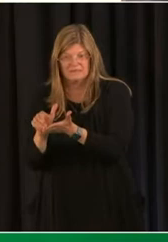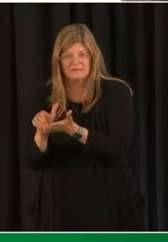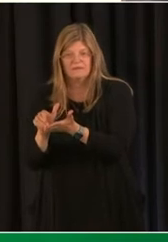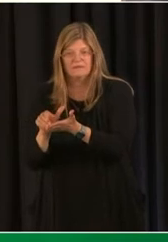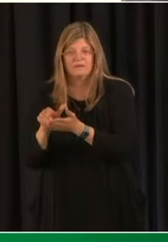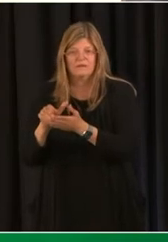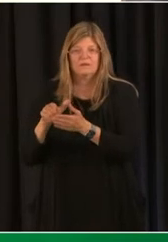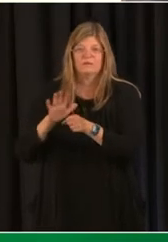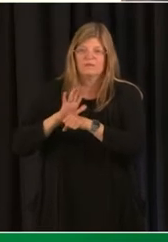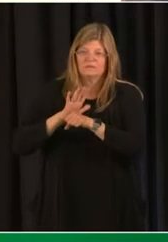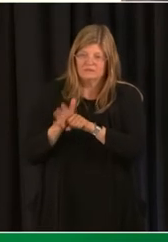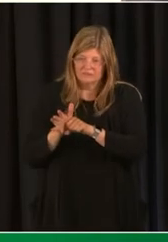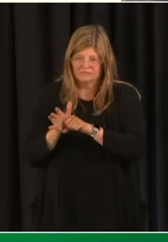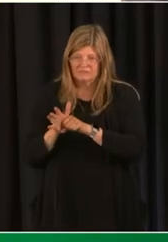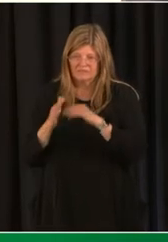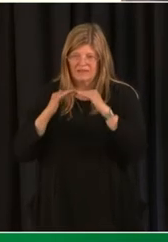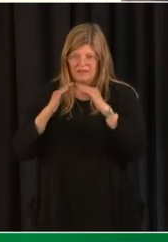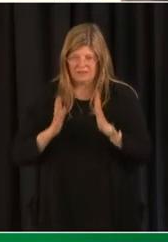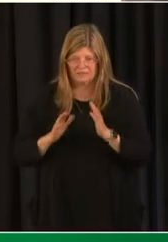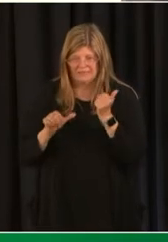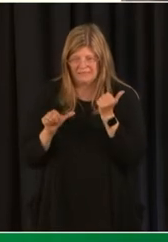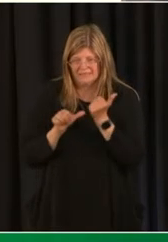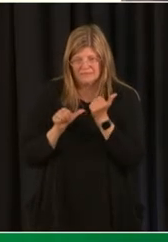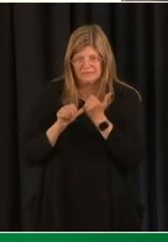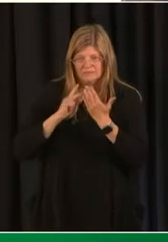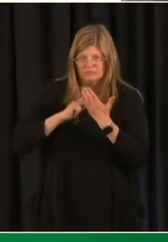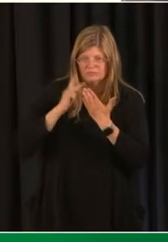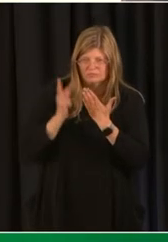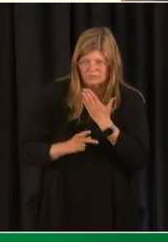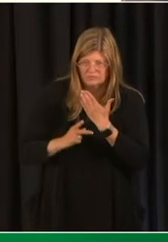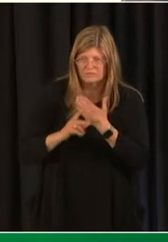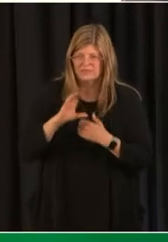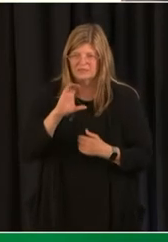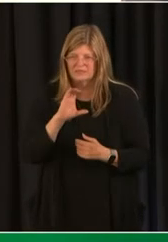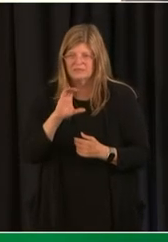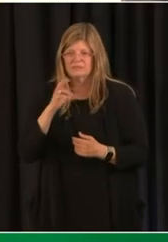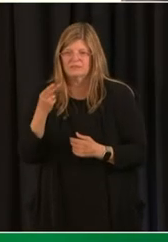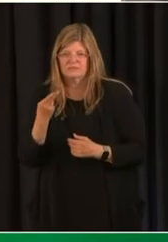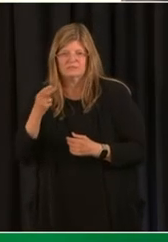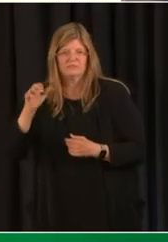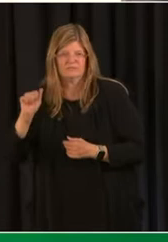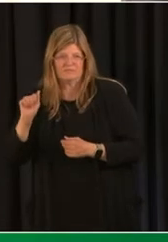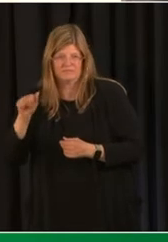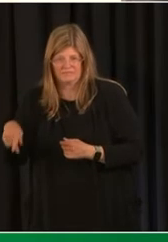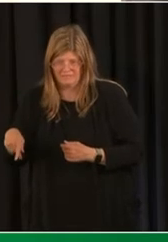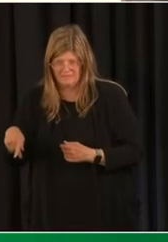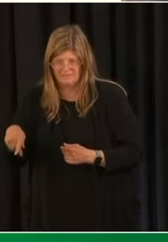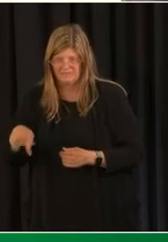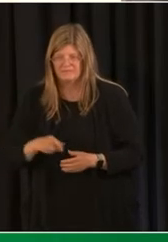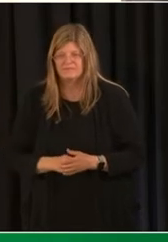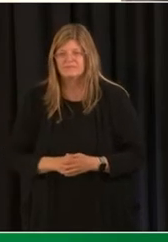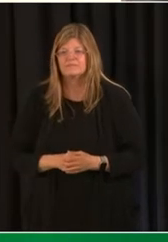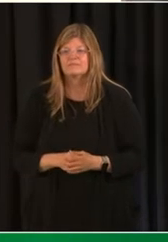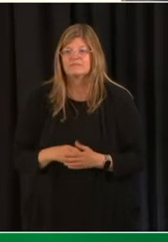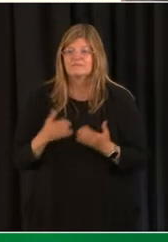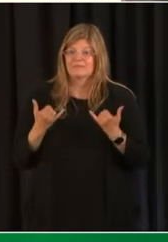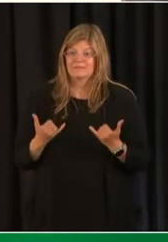that I will talk more about in a moment. This new program also augments that funding. We